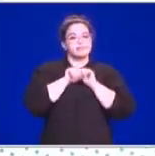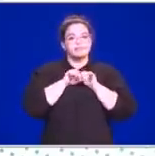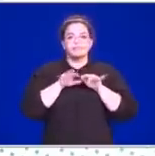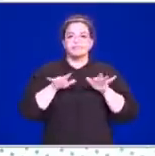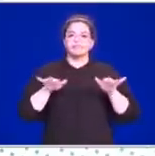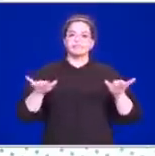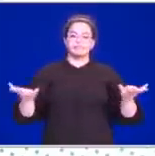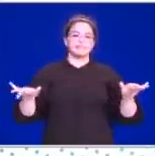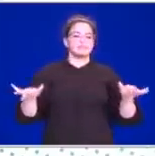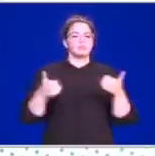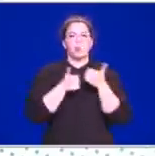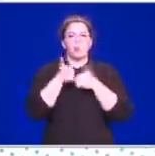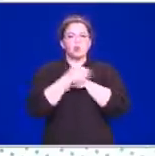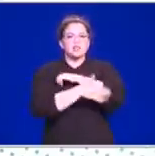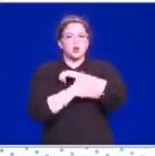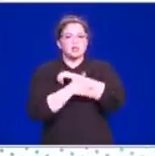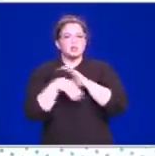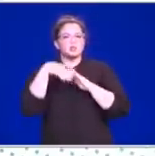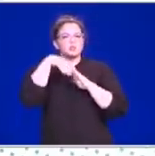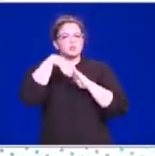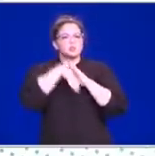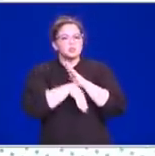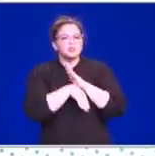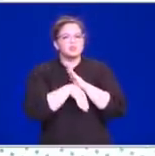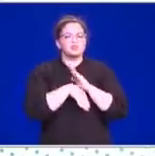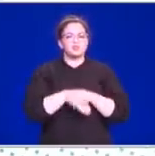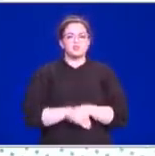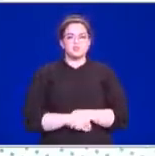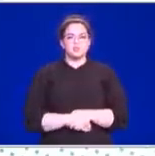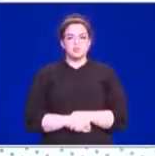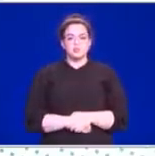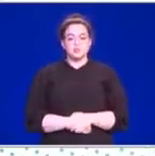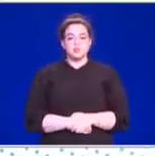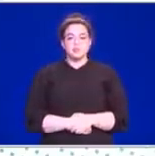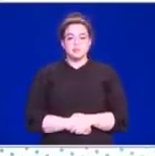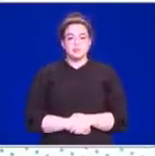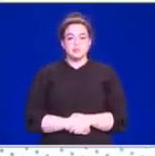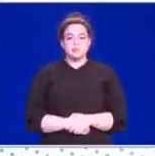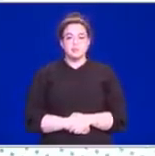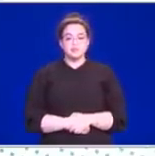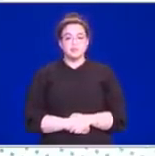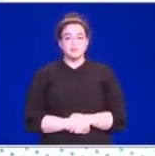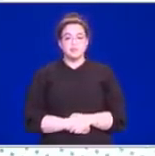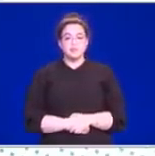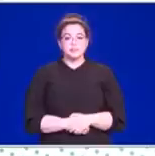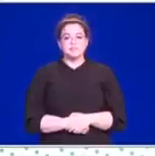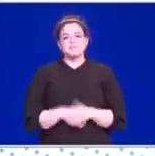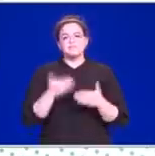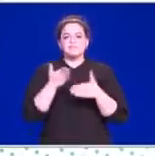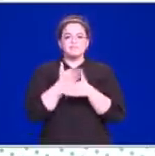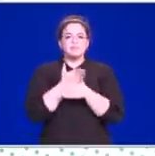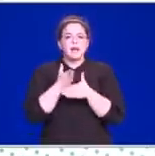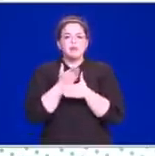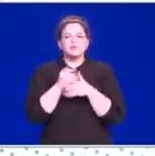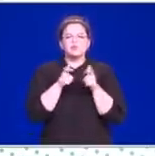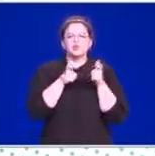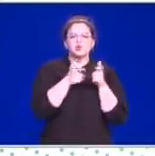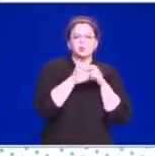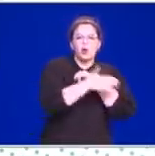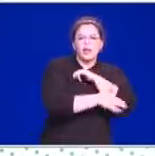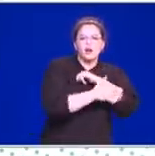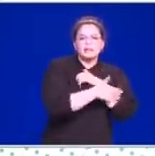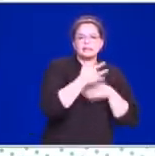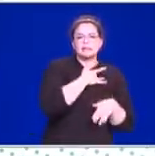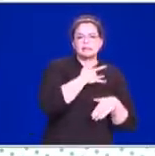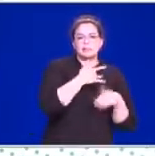decade. Most counties lost population between 2010 and 2020. On average, smaller counties